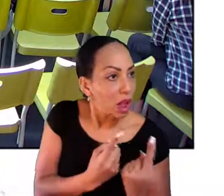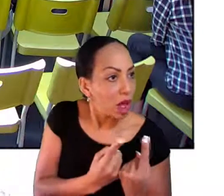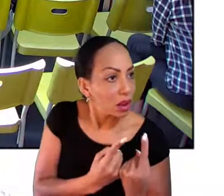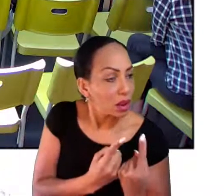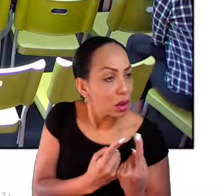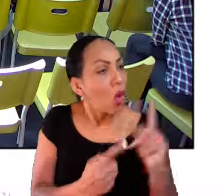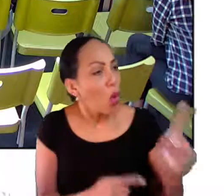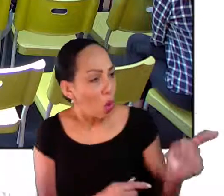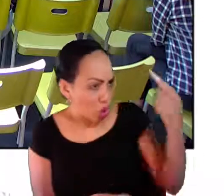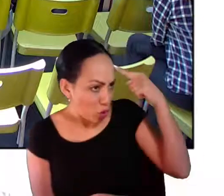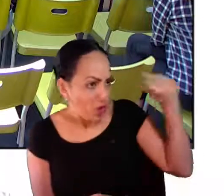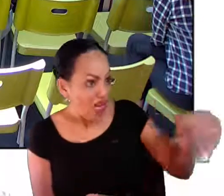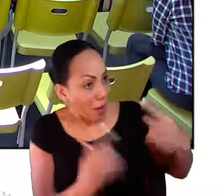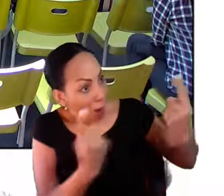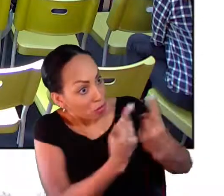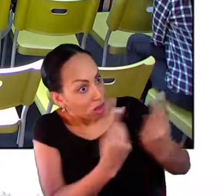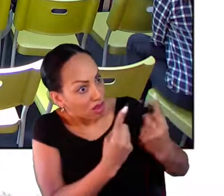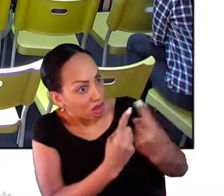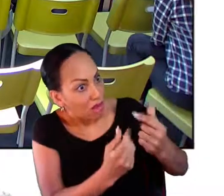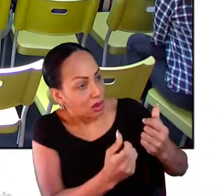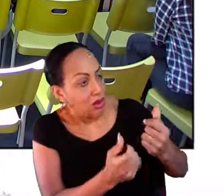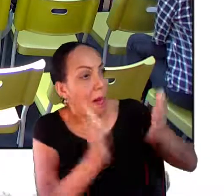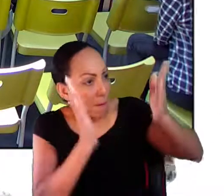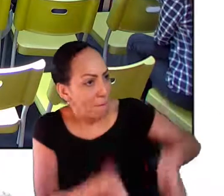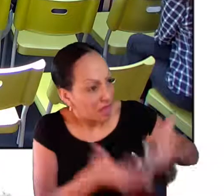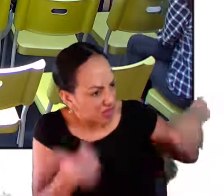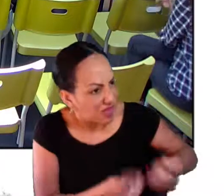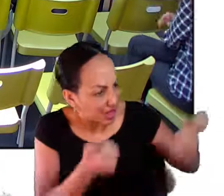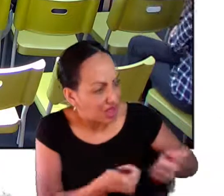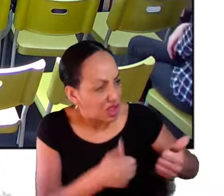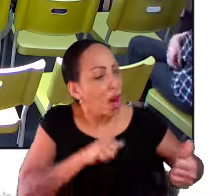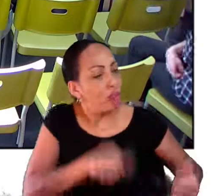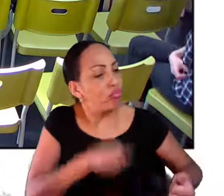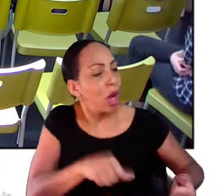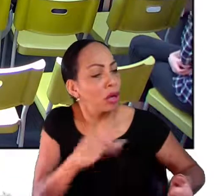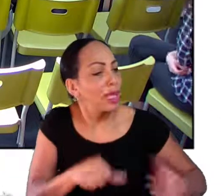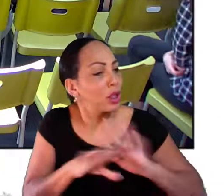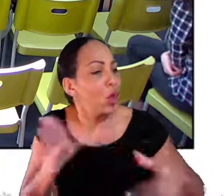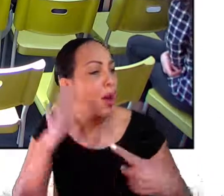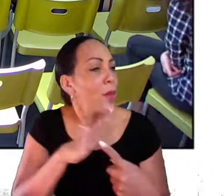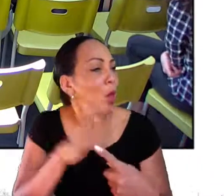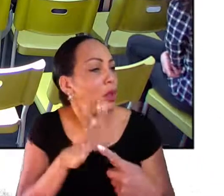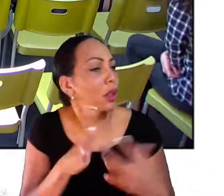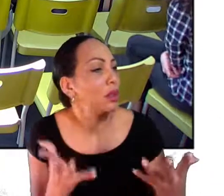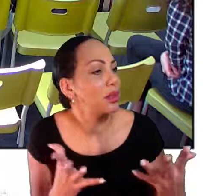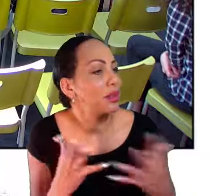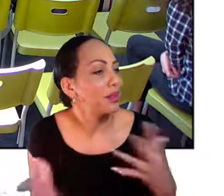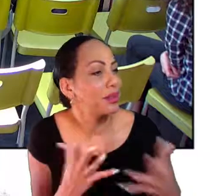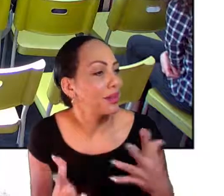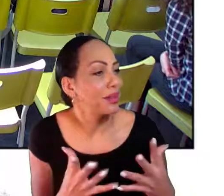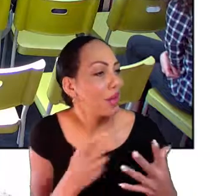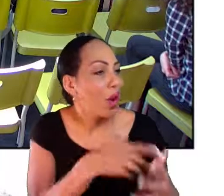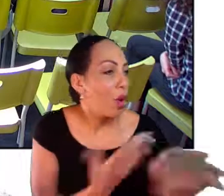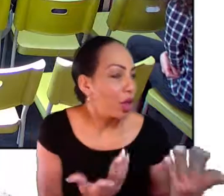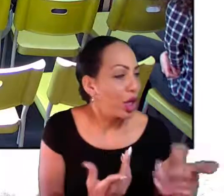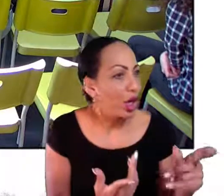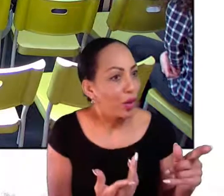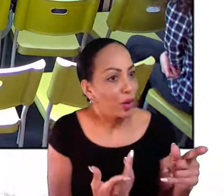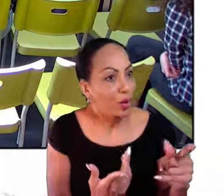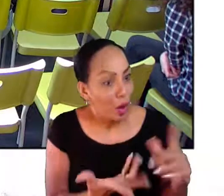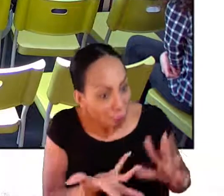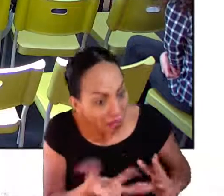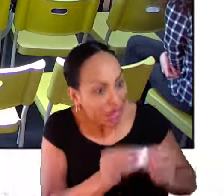process of learning how to develop that film more important? The networks that they built and the confidence that they built in that space and the voice that they found in that